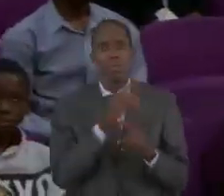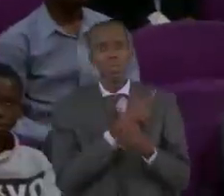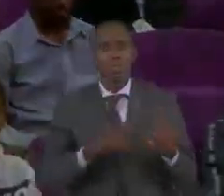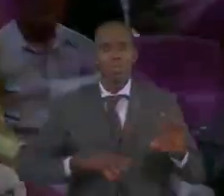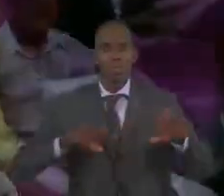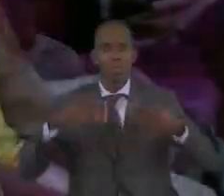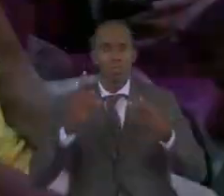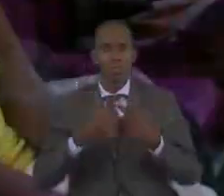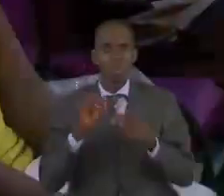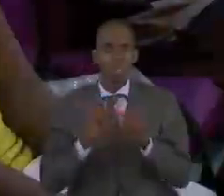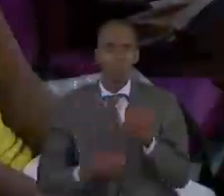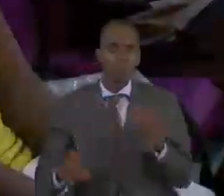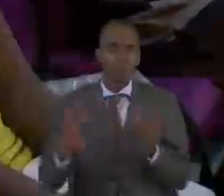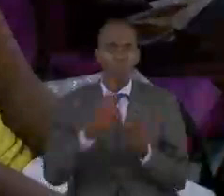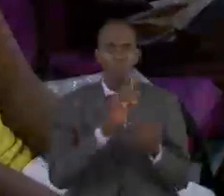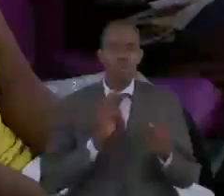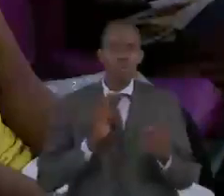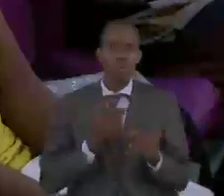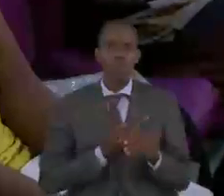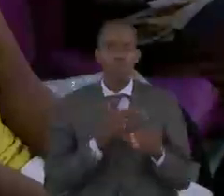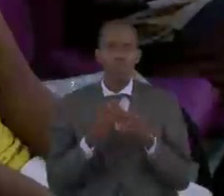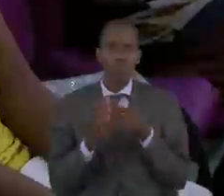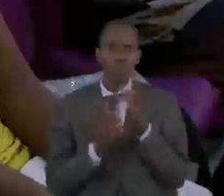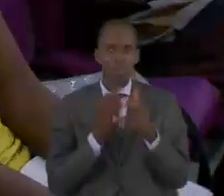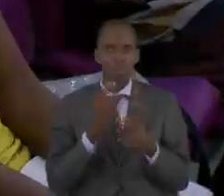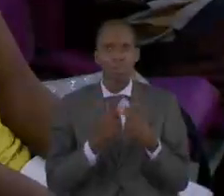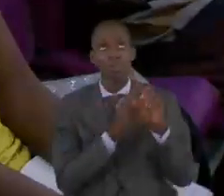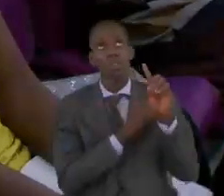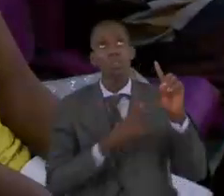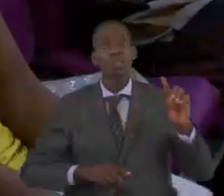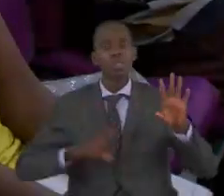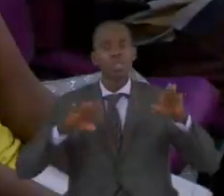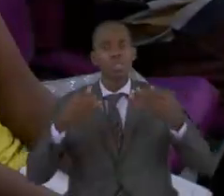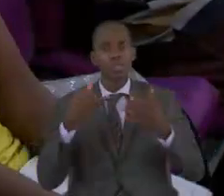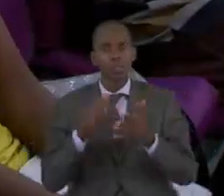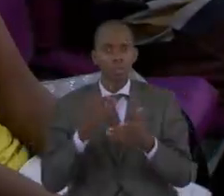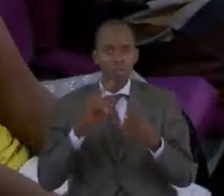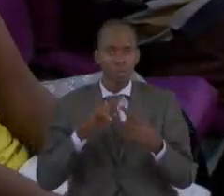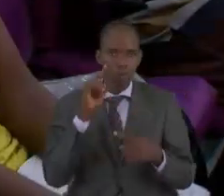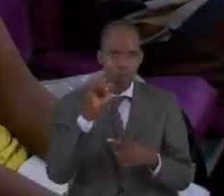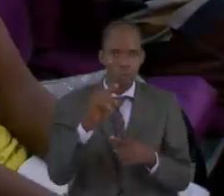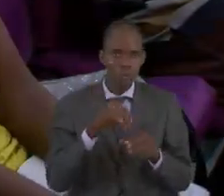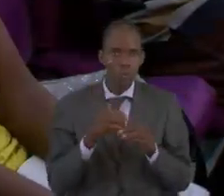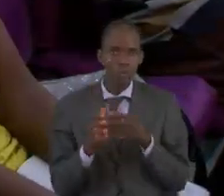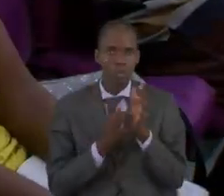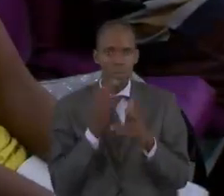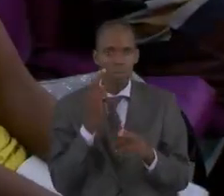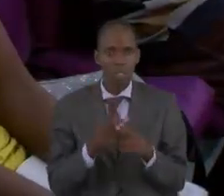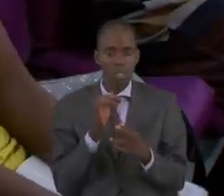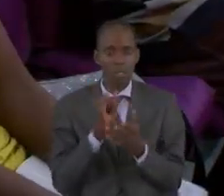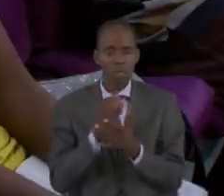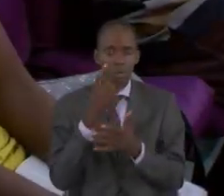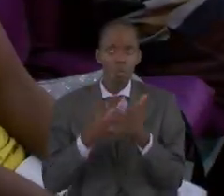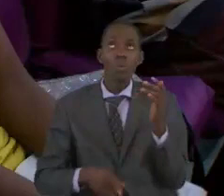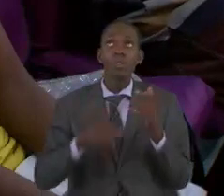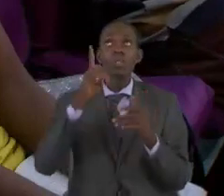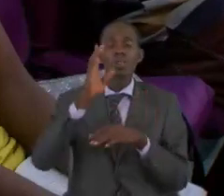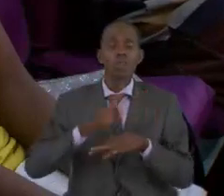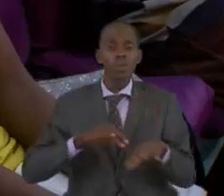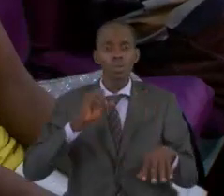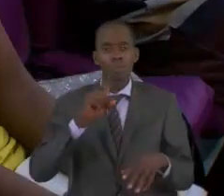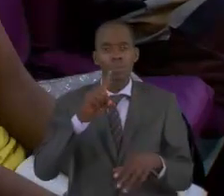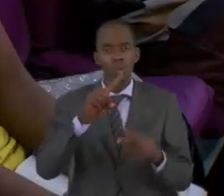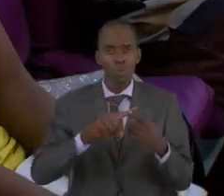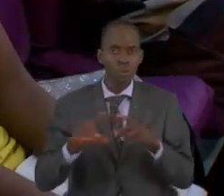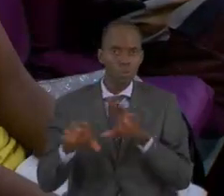everyone. The Lord grant unto you that what he has called you to do, you will do with